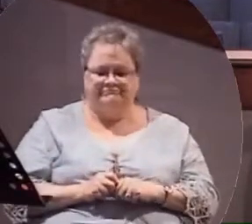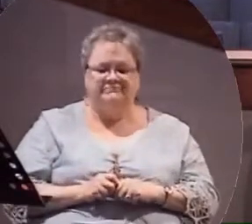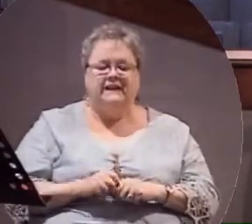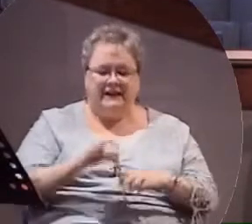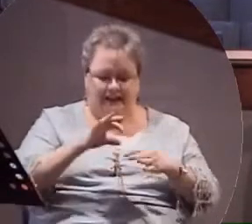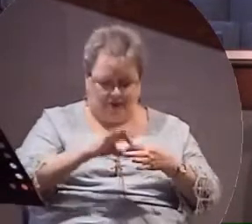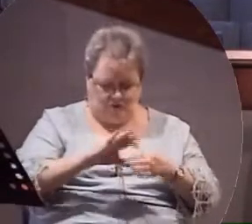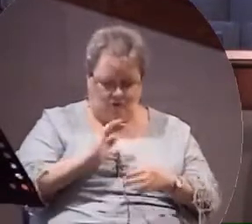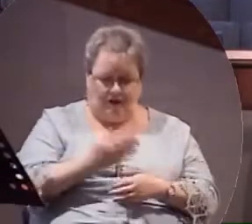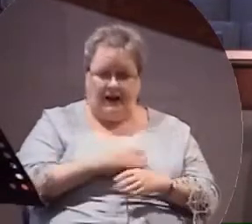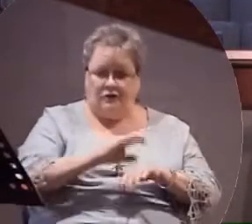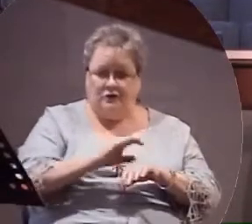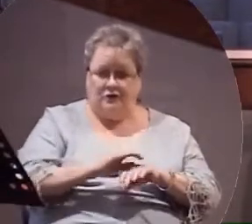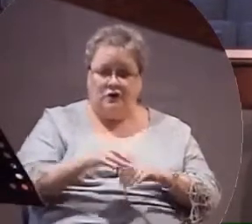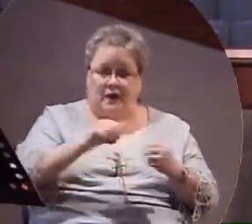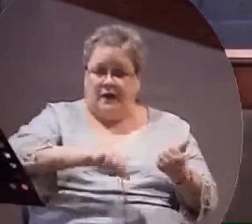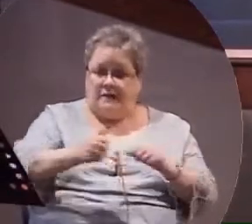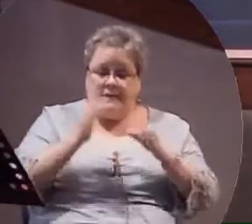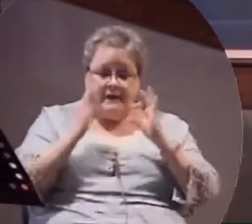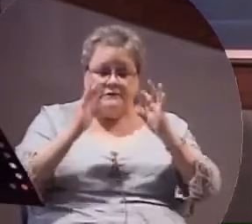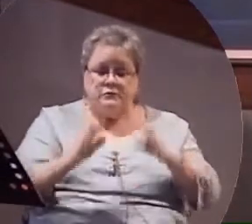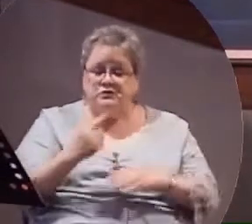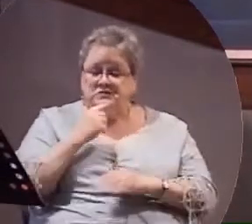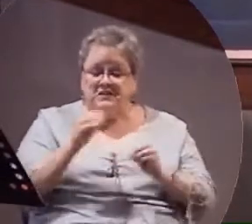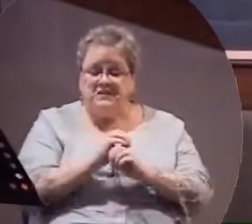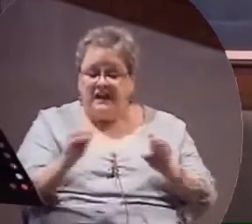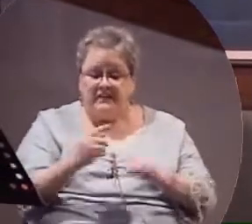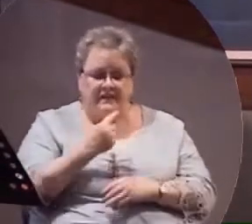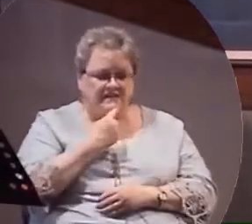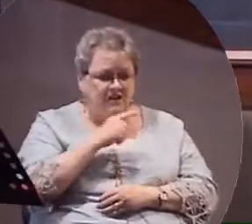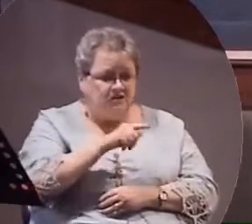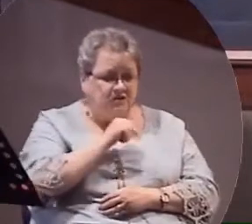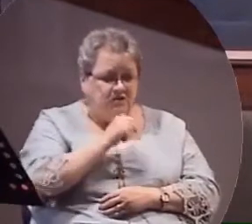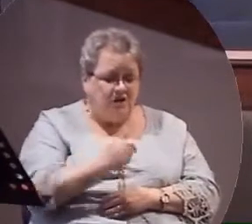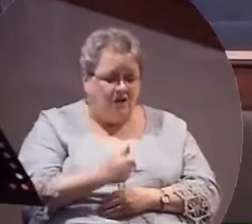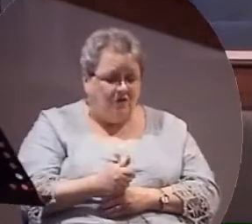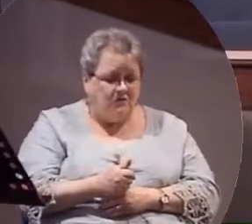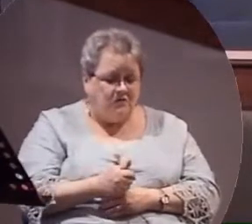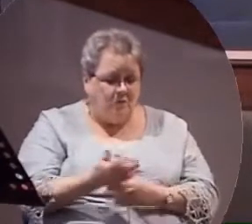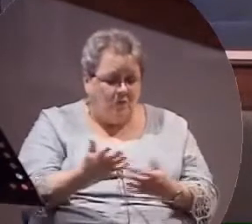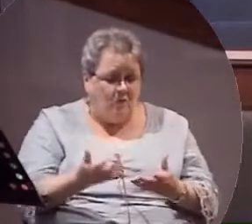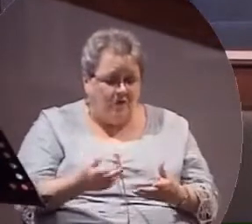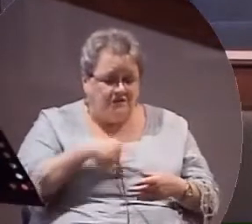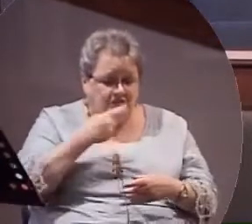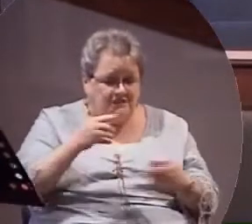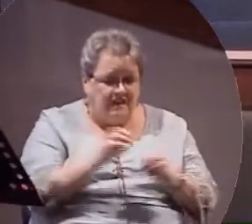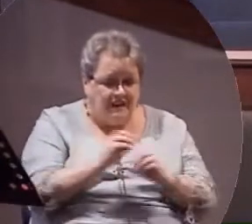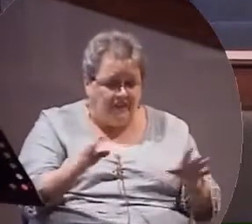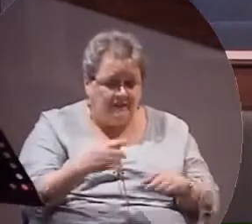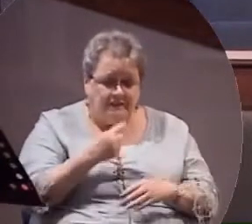and one of them looked over at him and said, ain't you got nothing to say? He said, yeah. He said, I don't think he'd change.